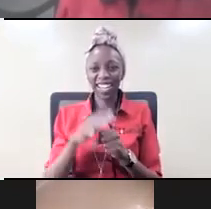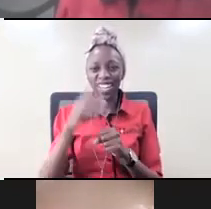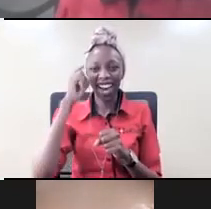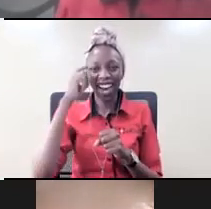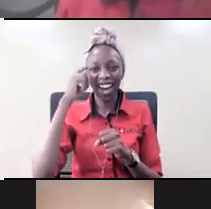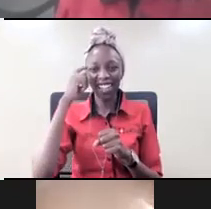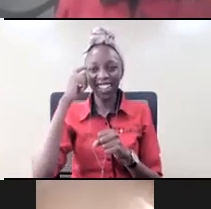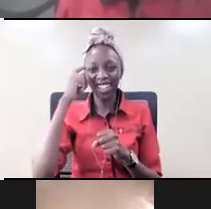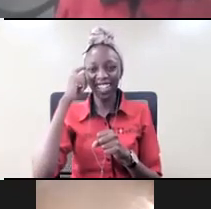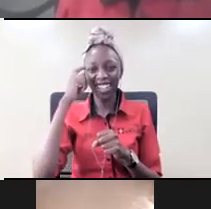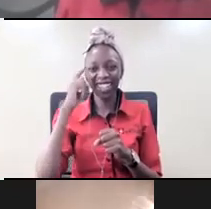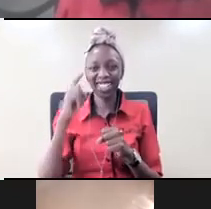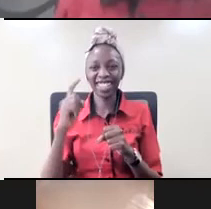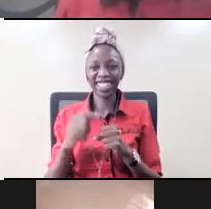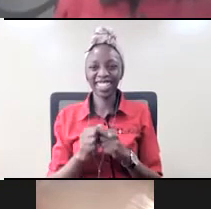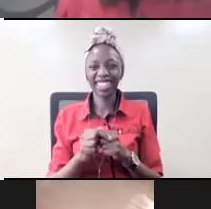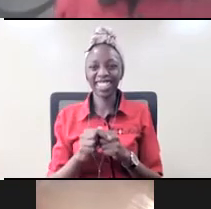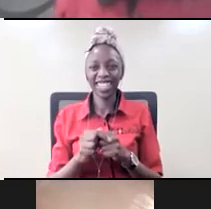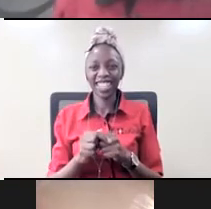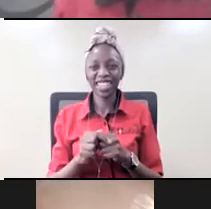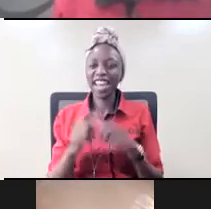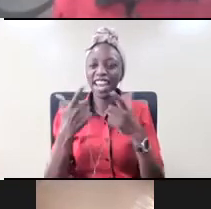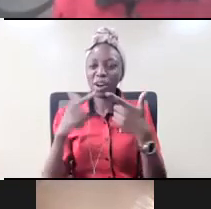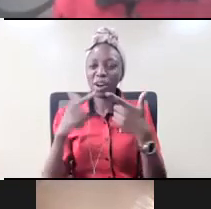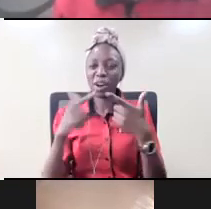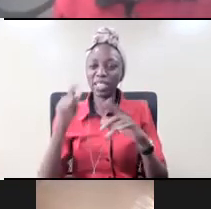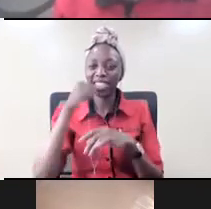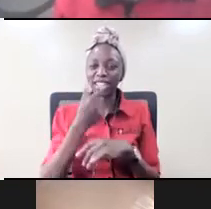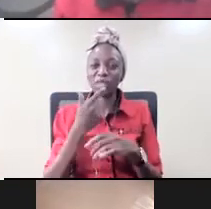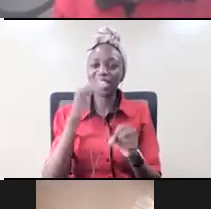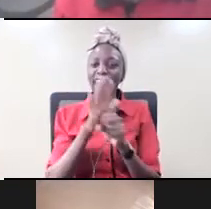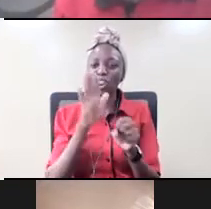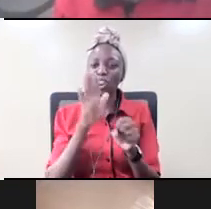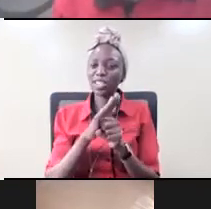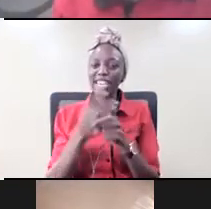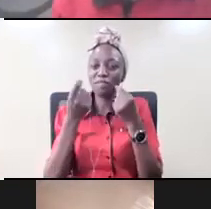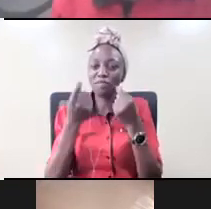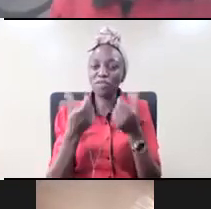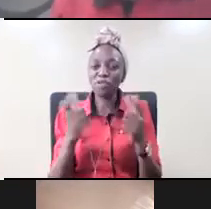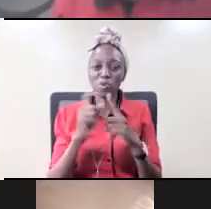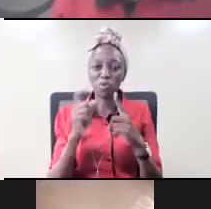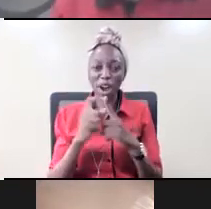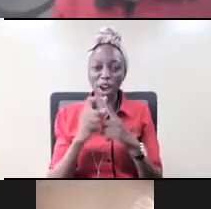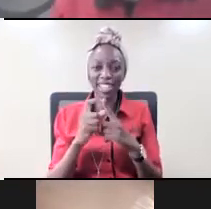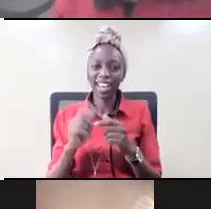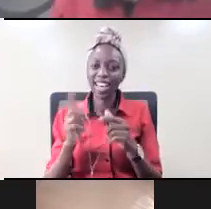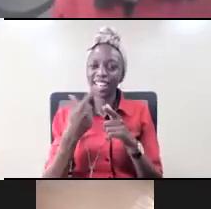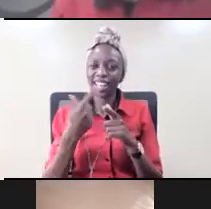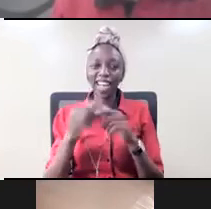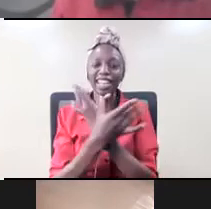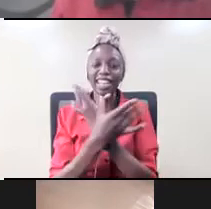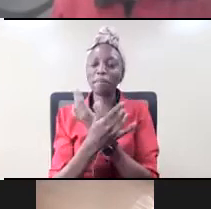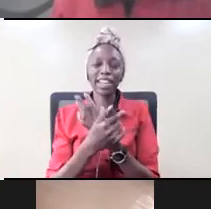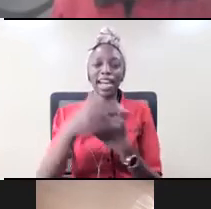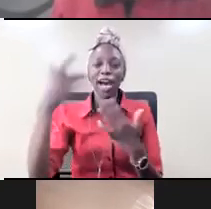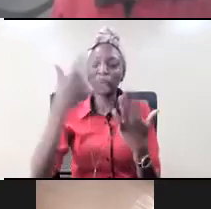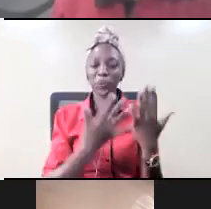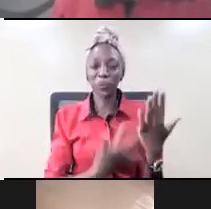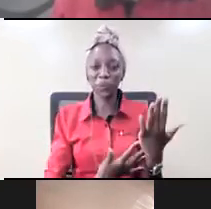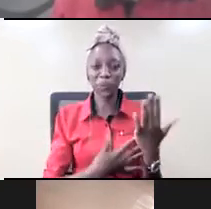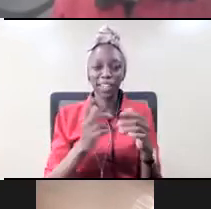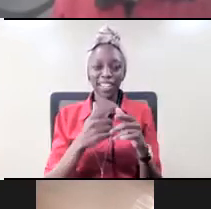year are in Kiswahili first. Ni mugumu na mazuri yapi uliopitia